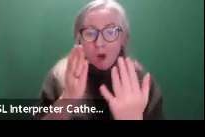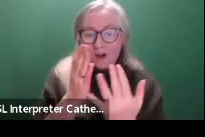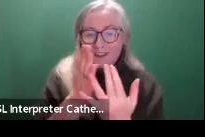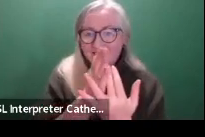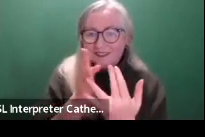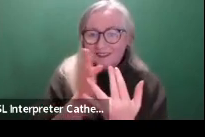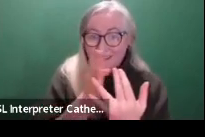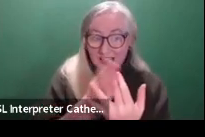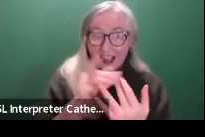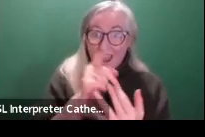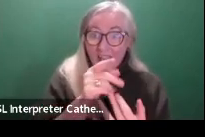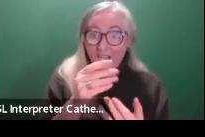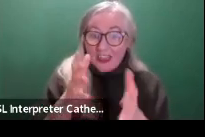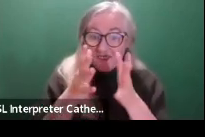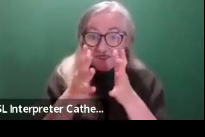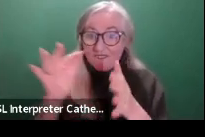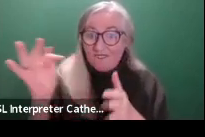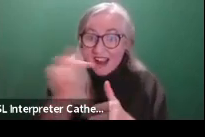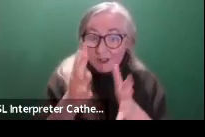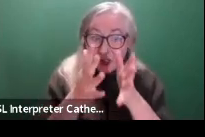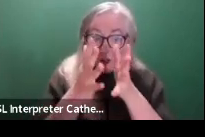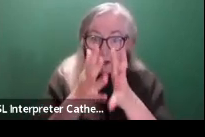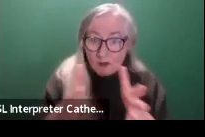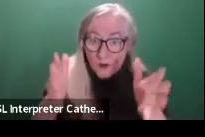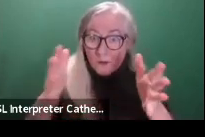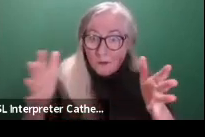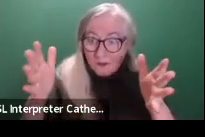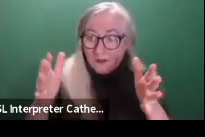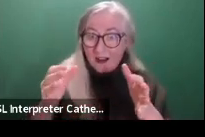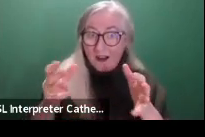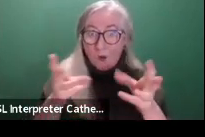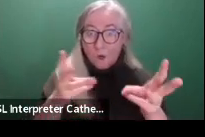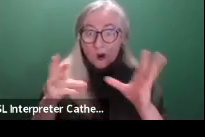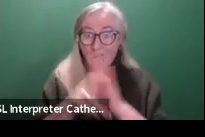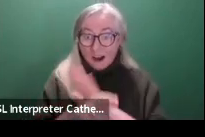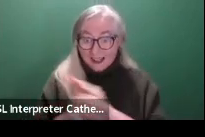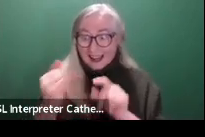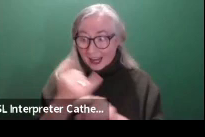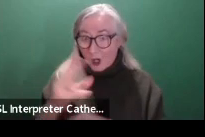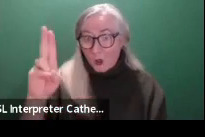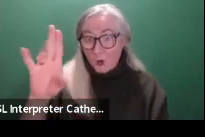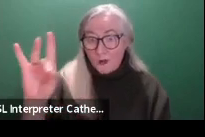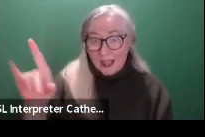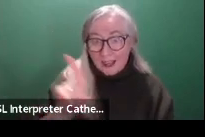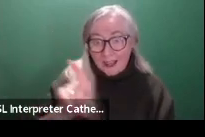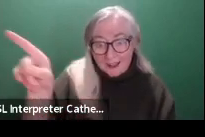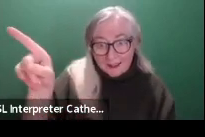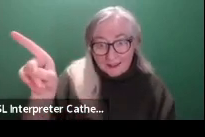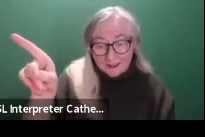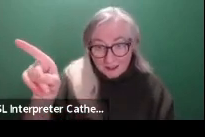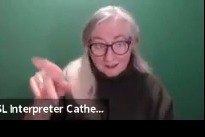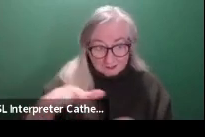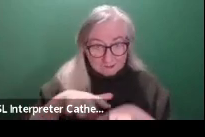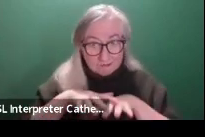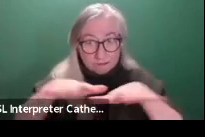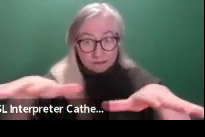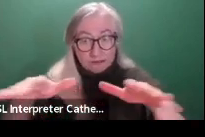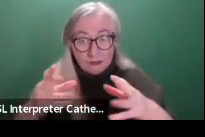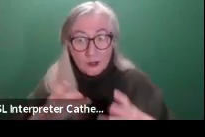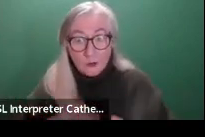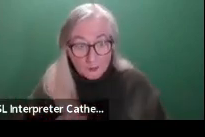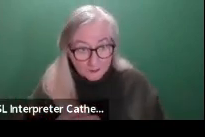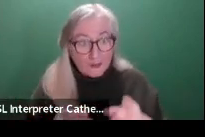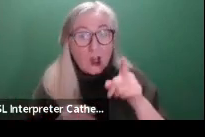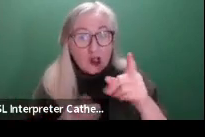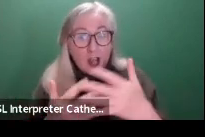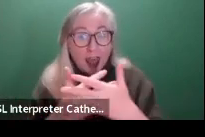the fastest growing group of workers in the UK workforce. And a